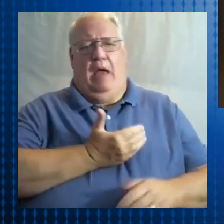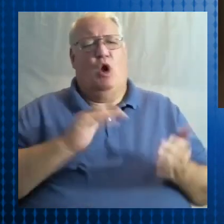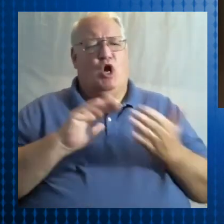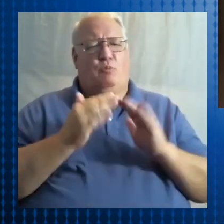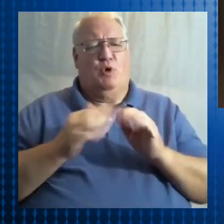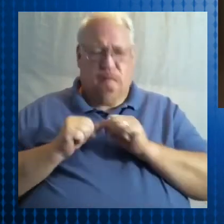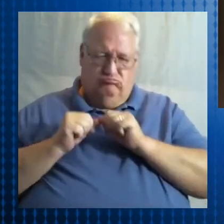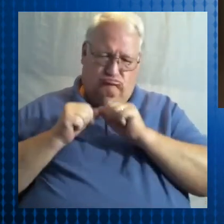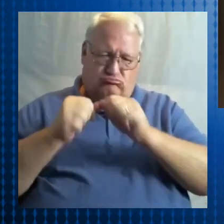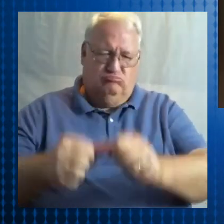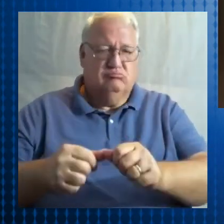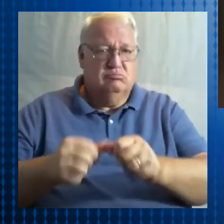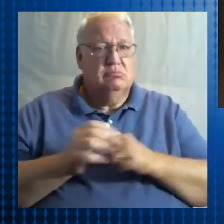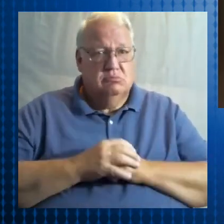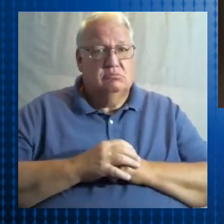with resilience.